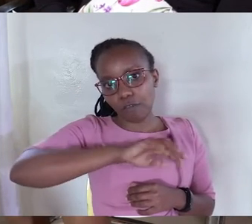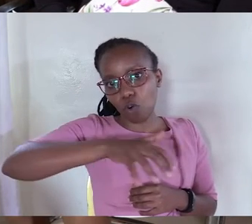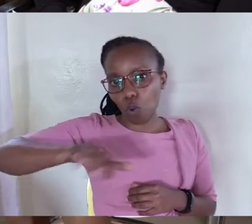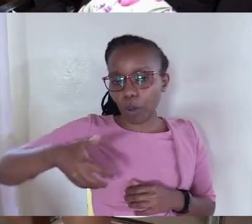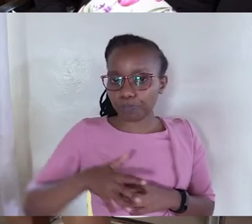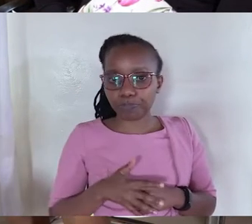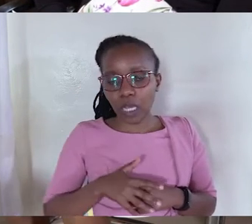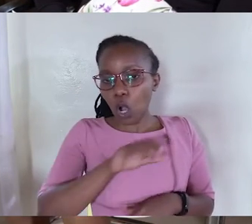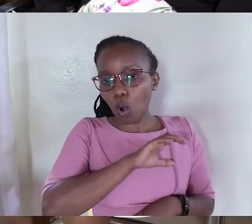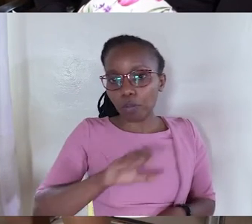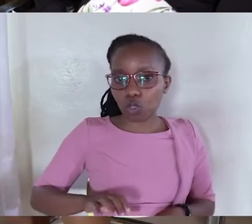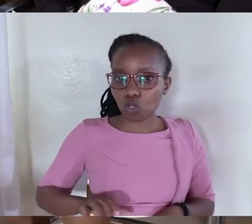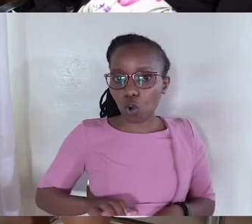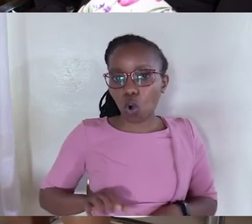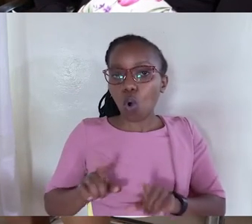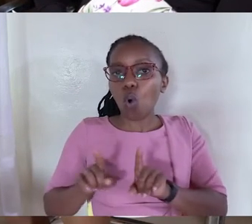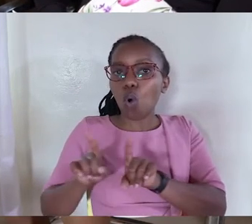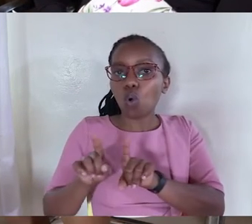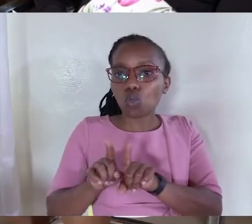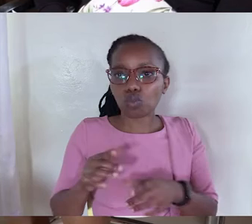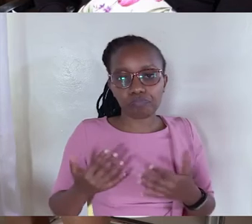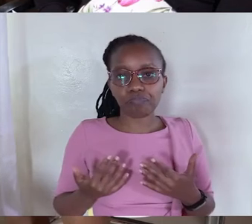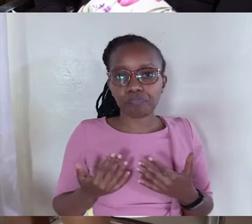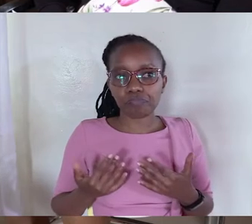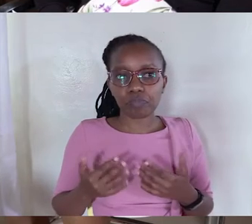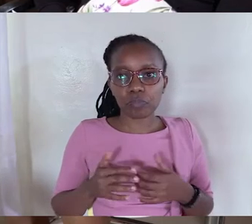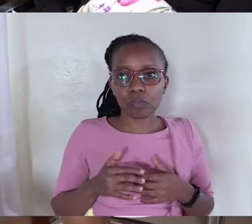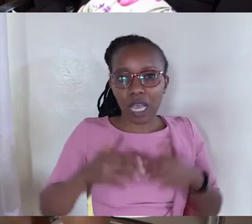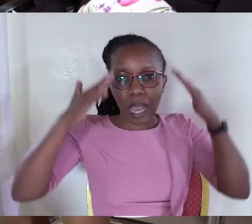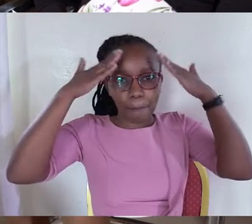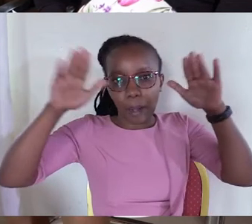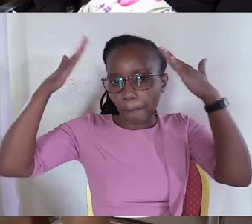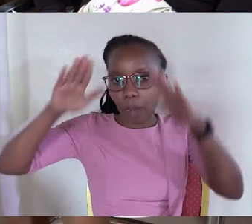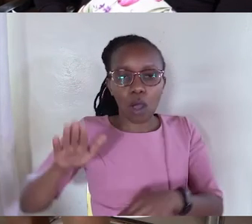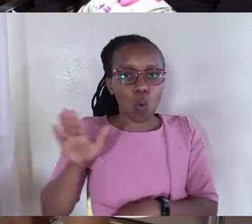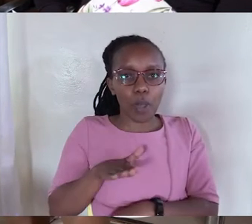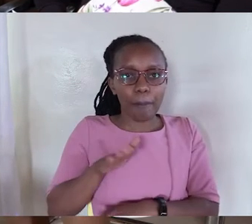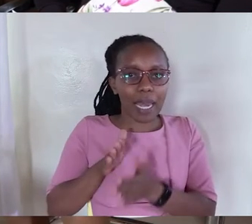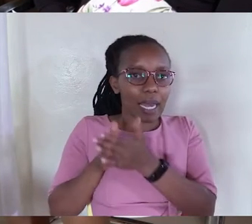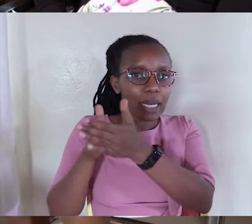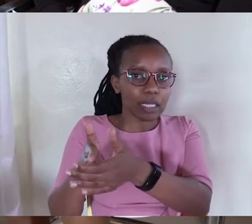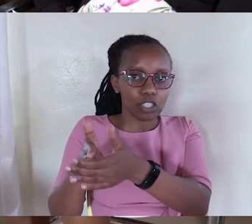Now, the commission has also undertakes sensitization of women leadership.